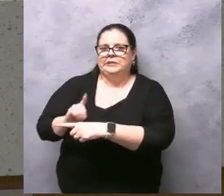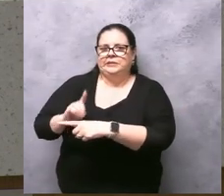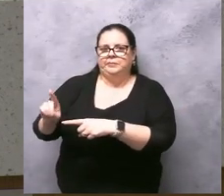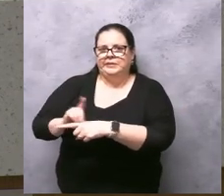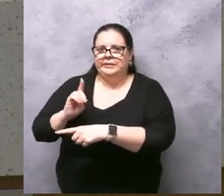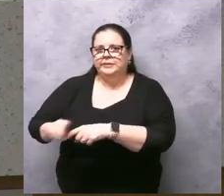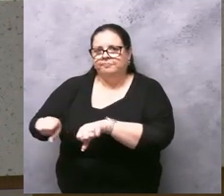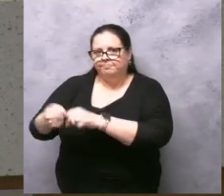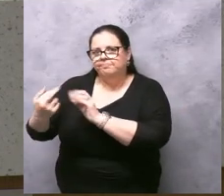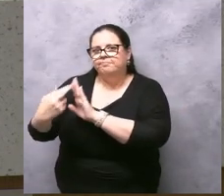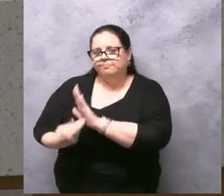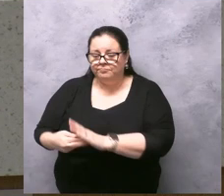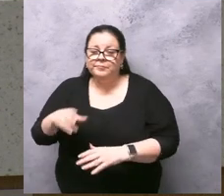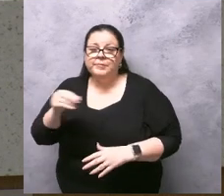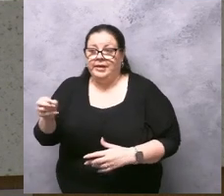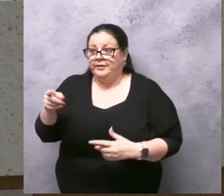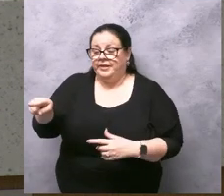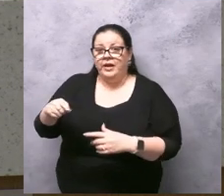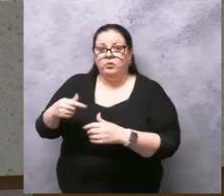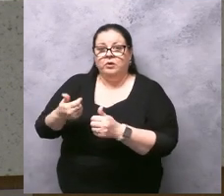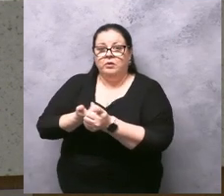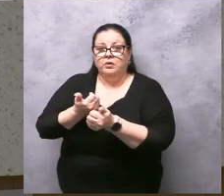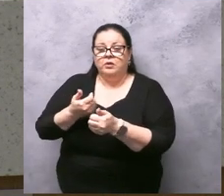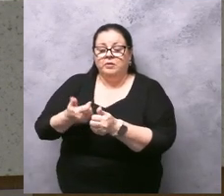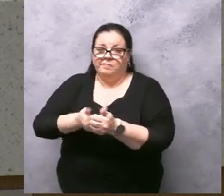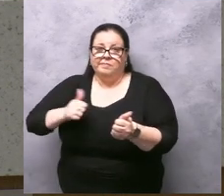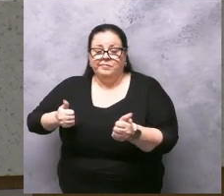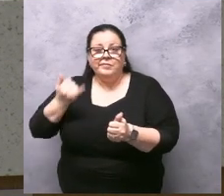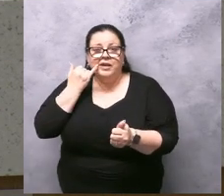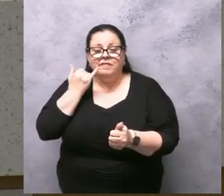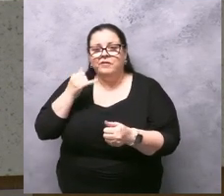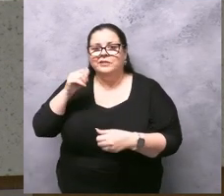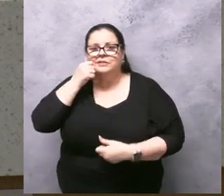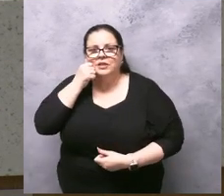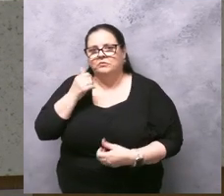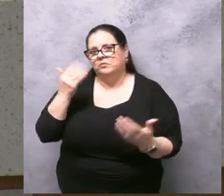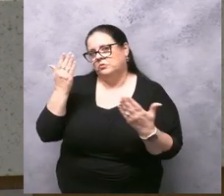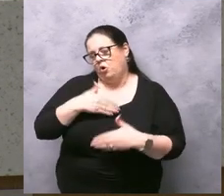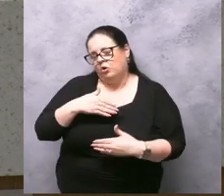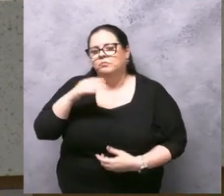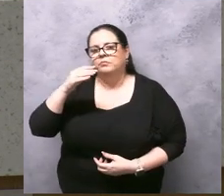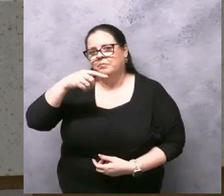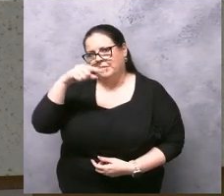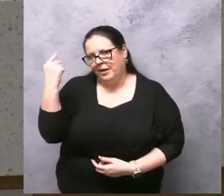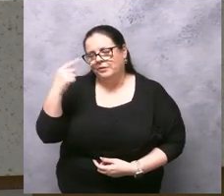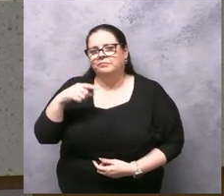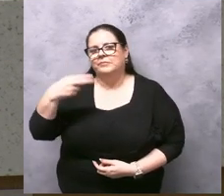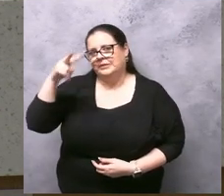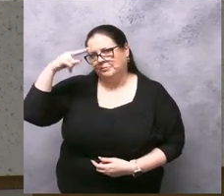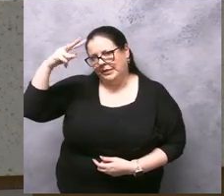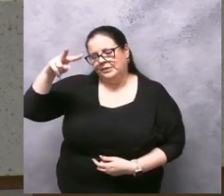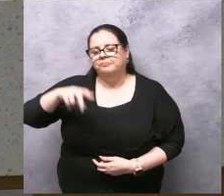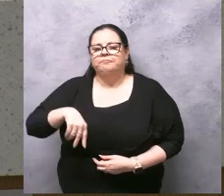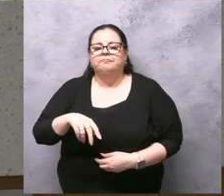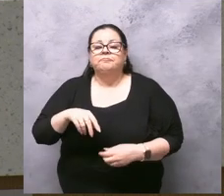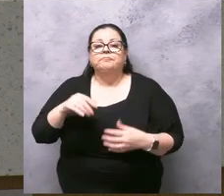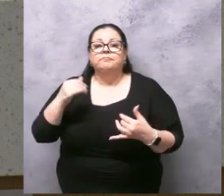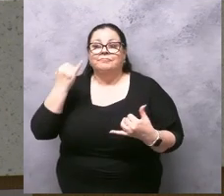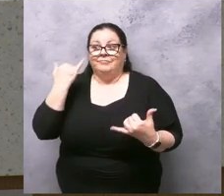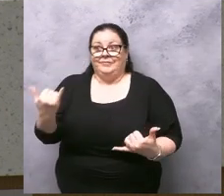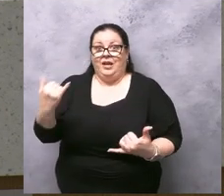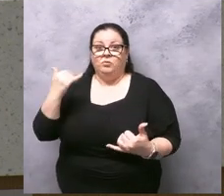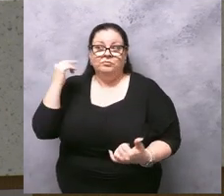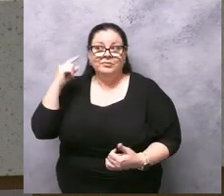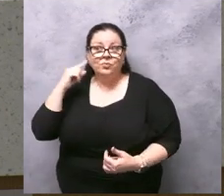more likely to not have passed yet if you're African American or Hispanic. So we need to understand more and more frequently, especially